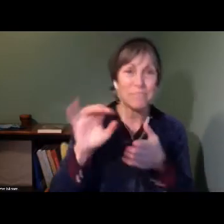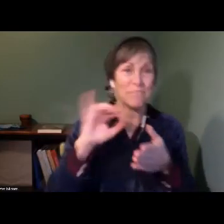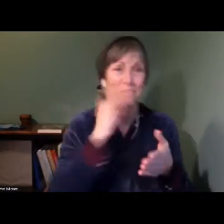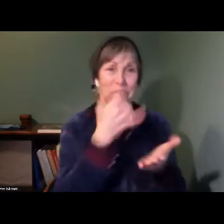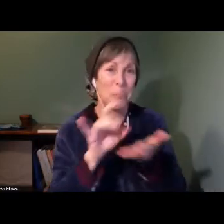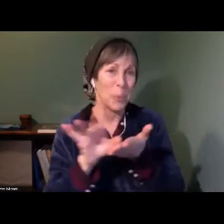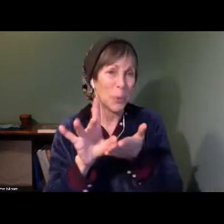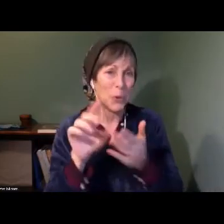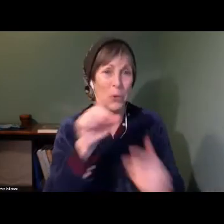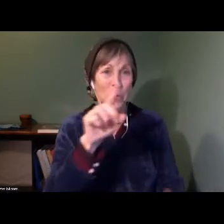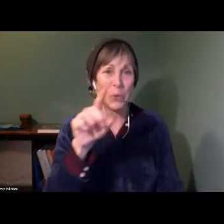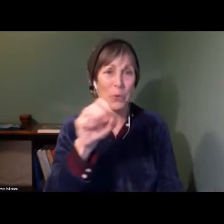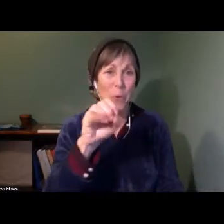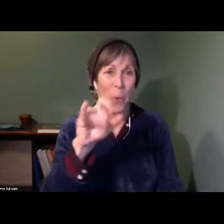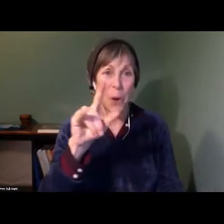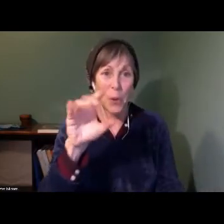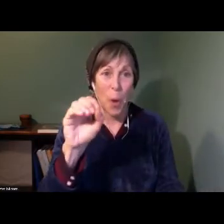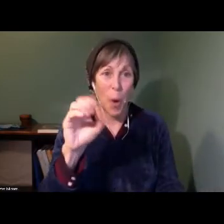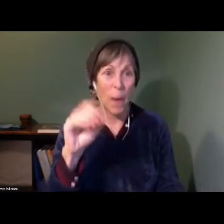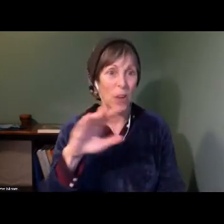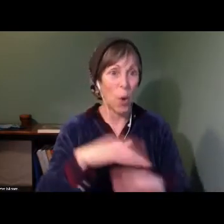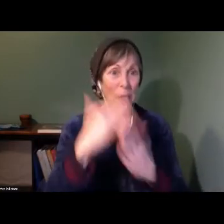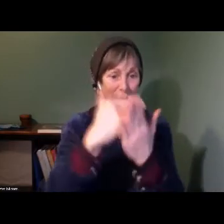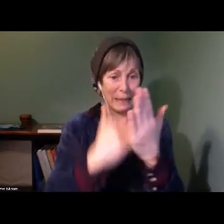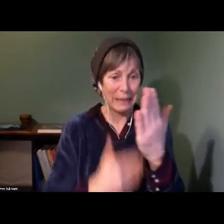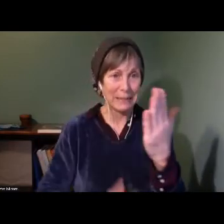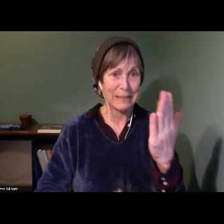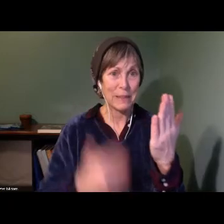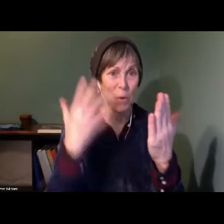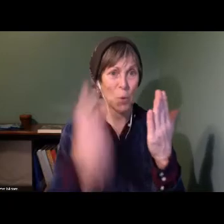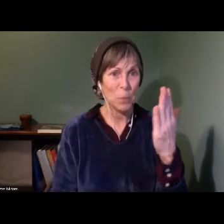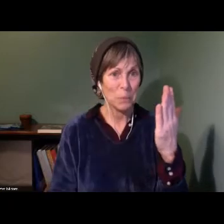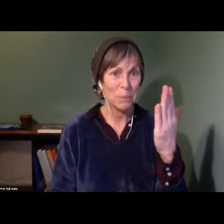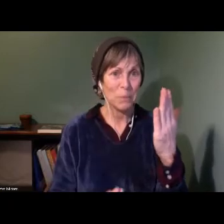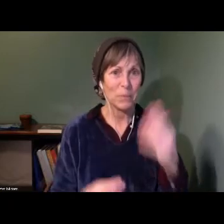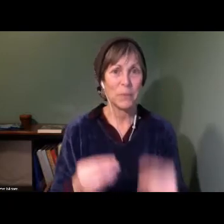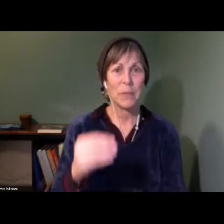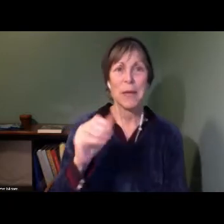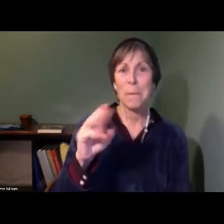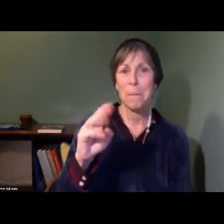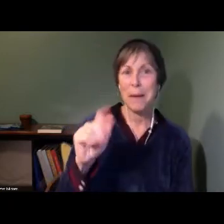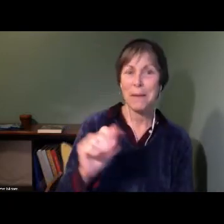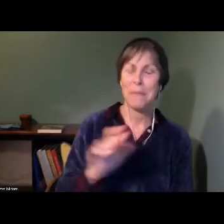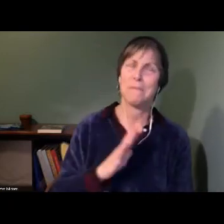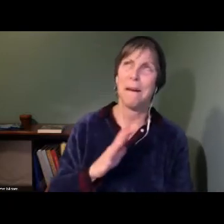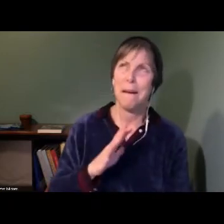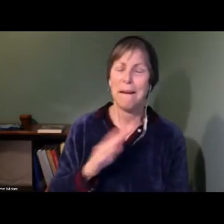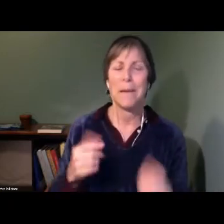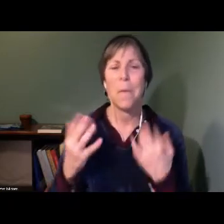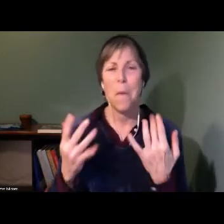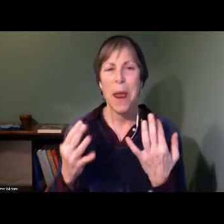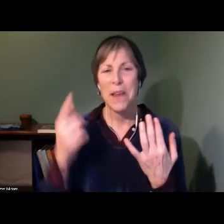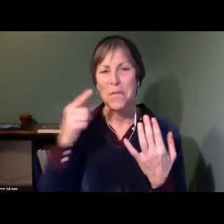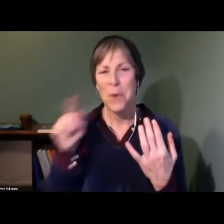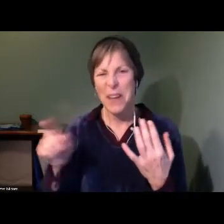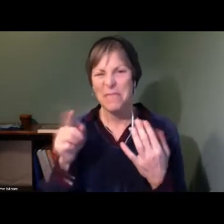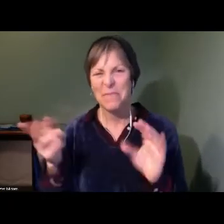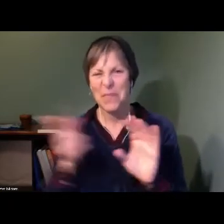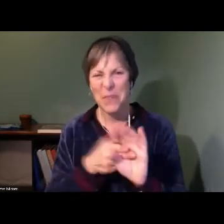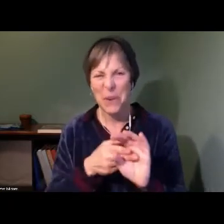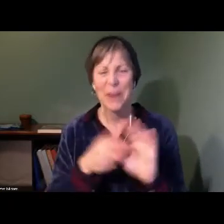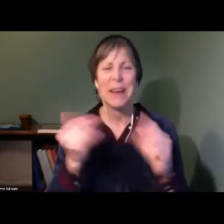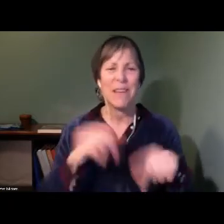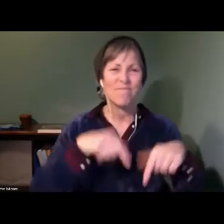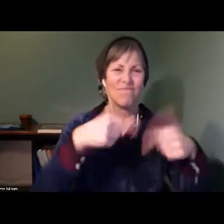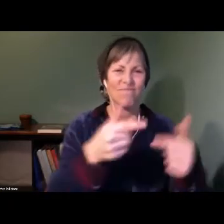but it's not in the attendee list either, so... Yes, all right. While we were waiting for him, Amy, I'm going to turn to our Executive Director